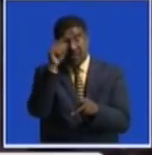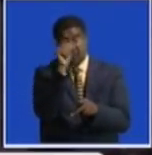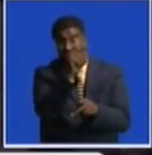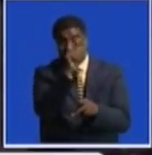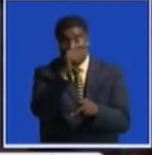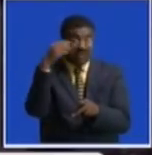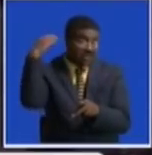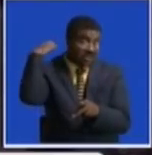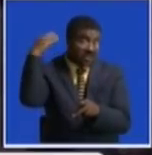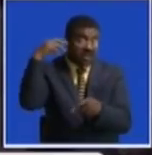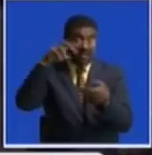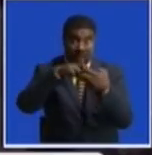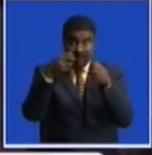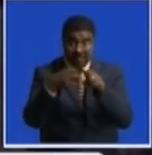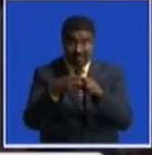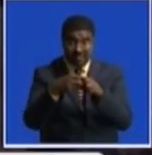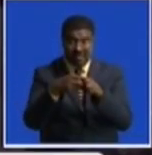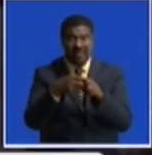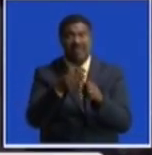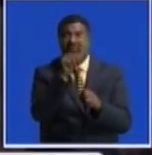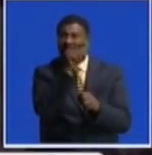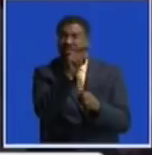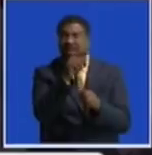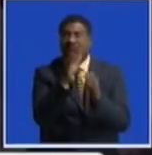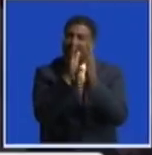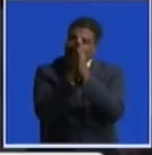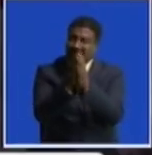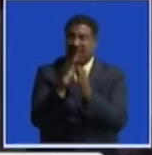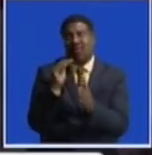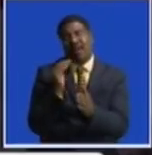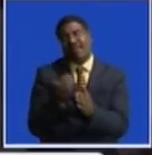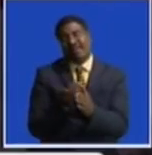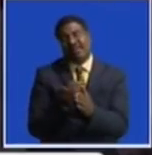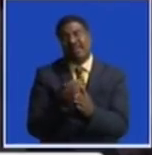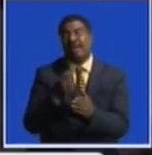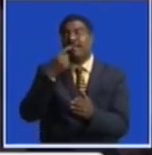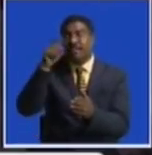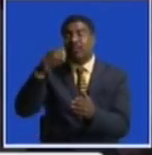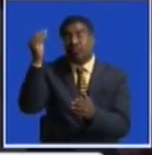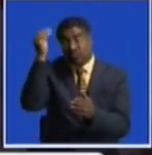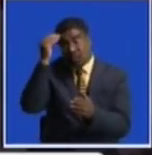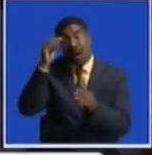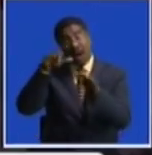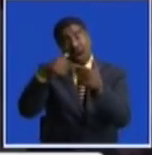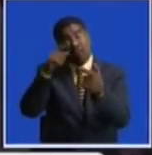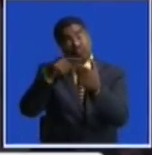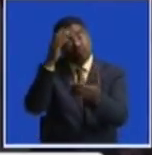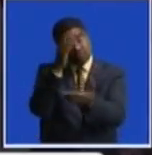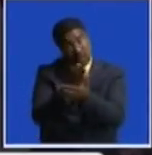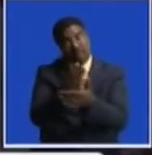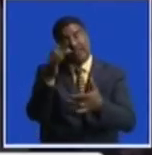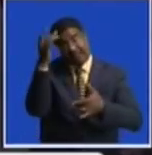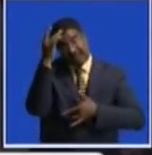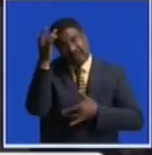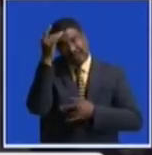Spina Bifida and Hydrocephalus has urged women to acquire knowledge to prevent the two diseases. We